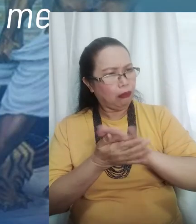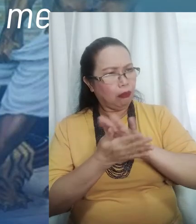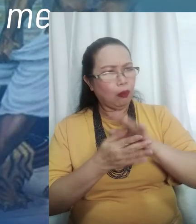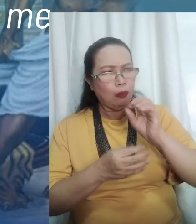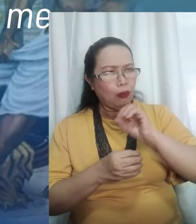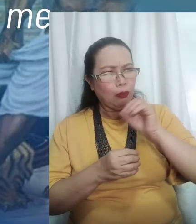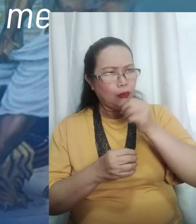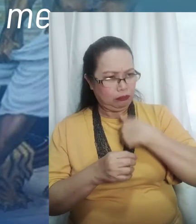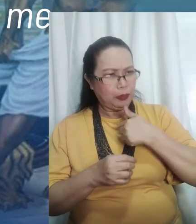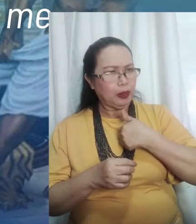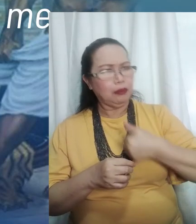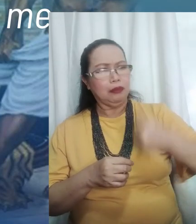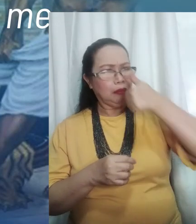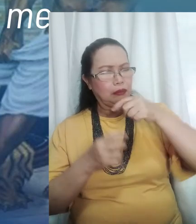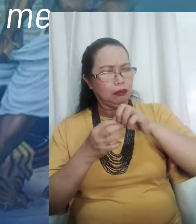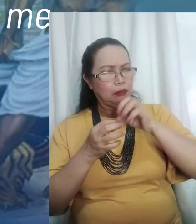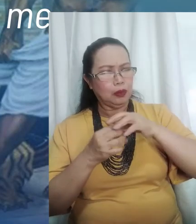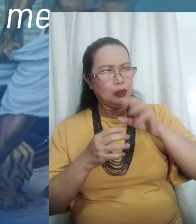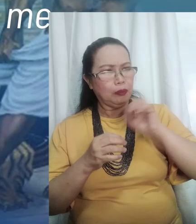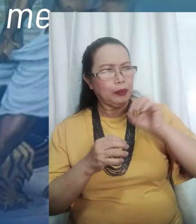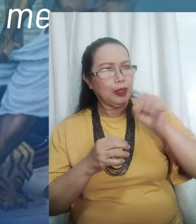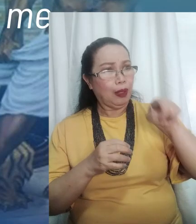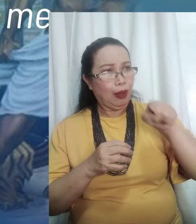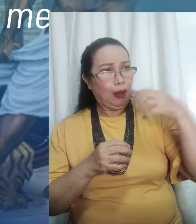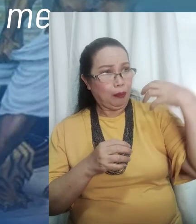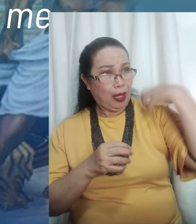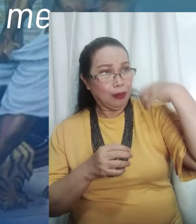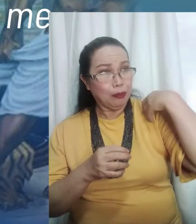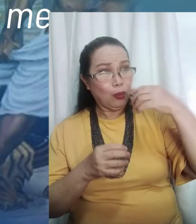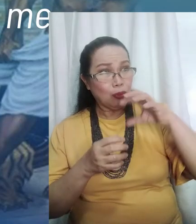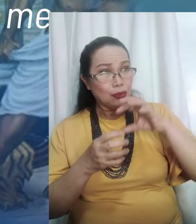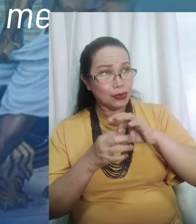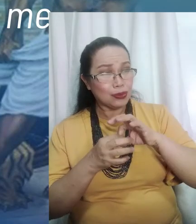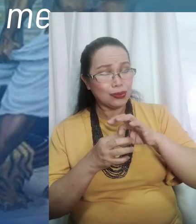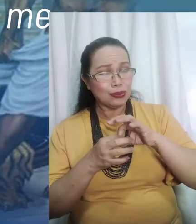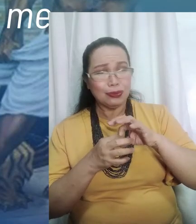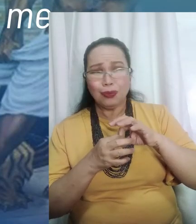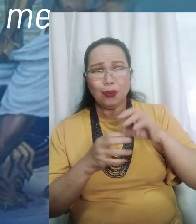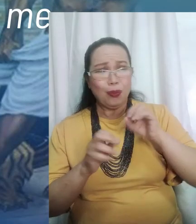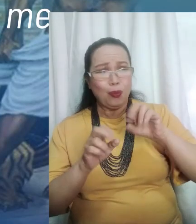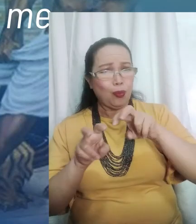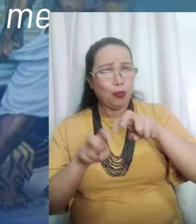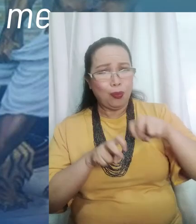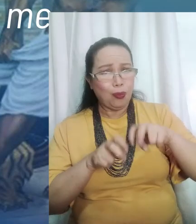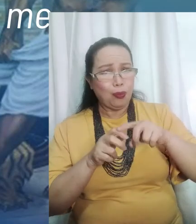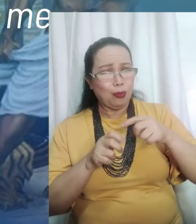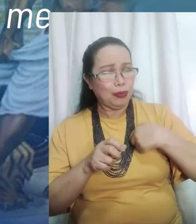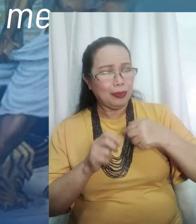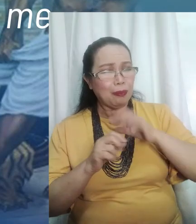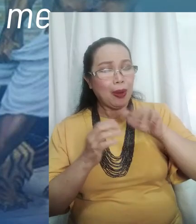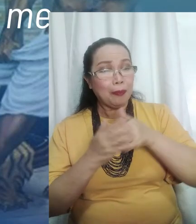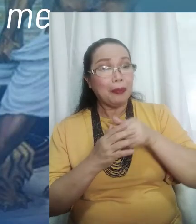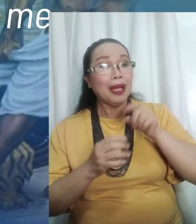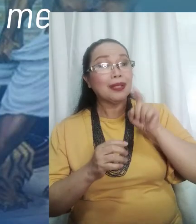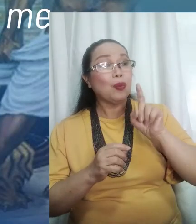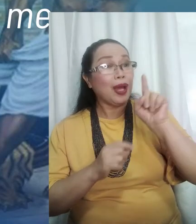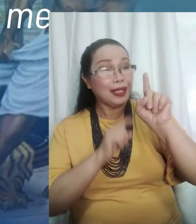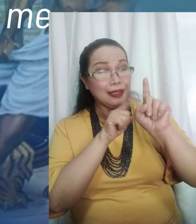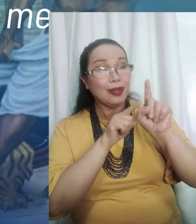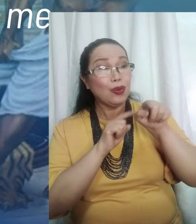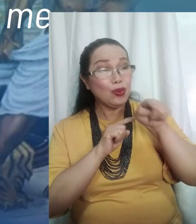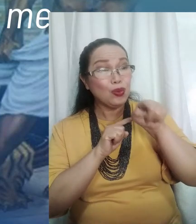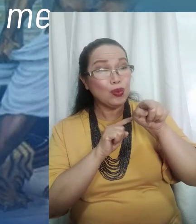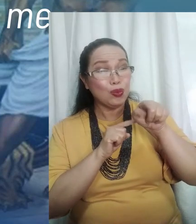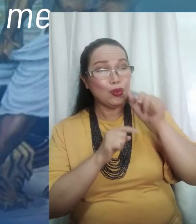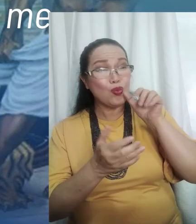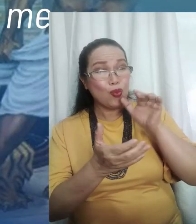than I. My master has withheld nothing from me except you, because you are his wife. How then